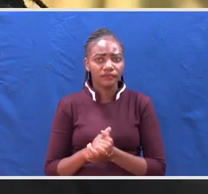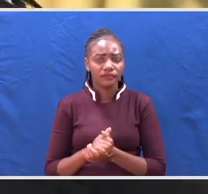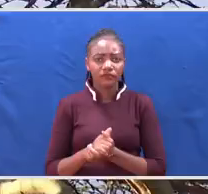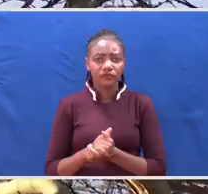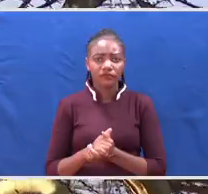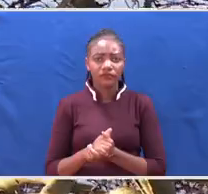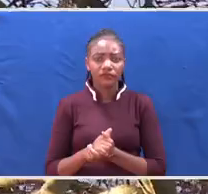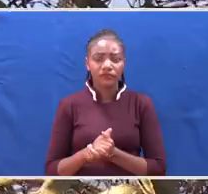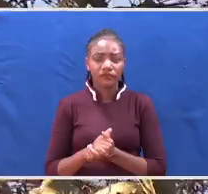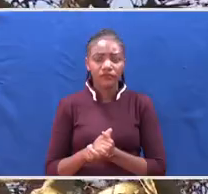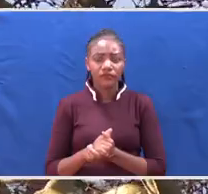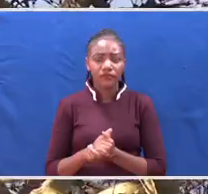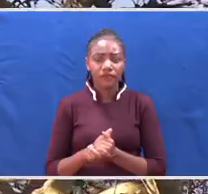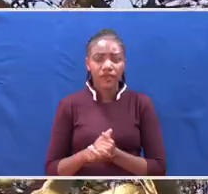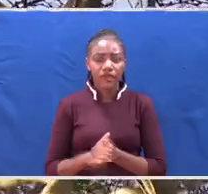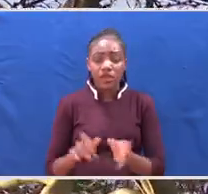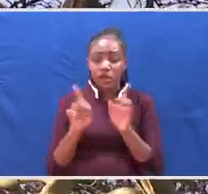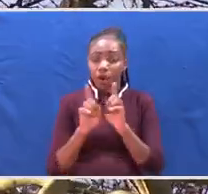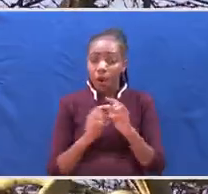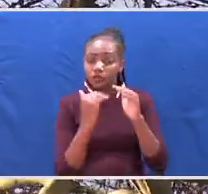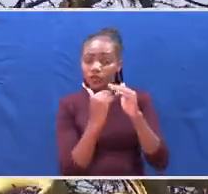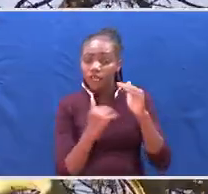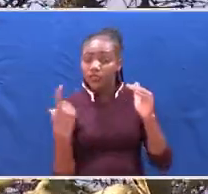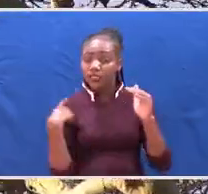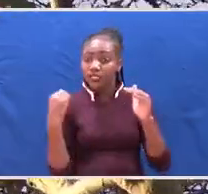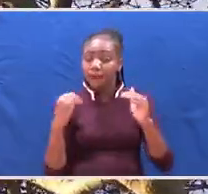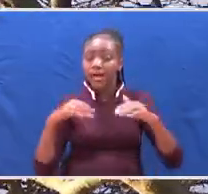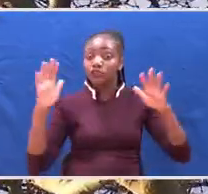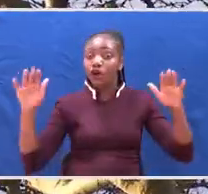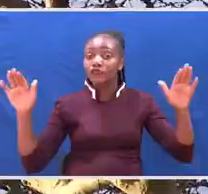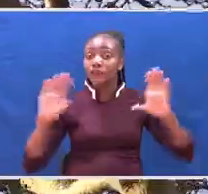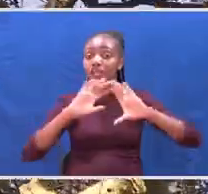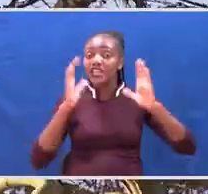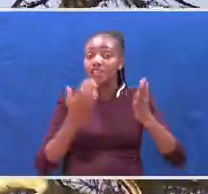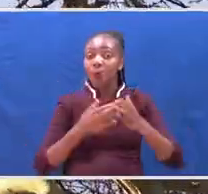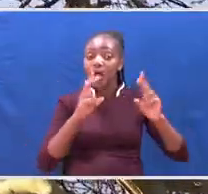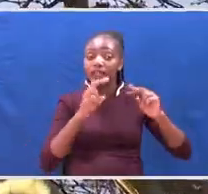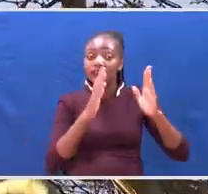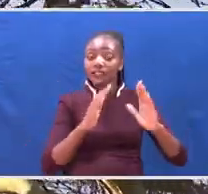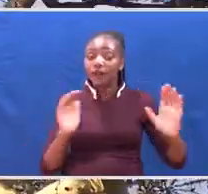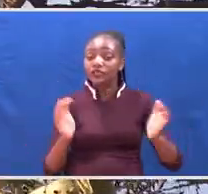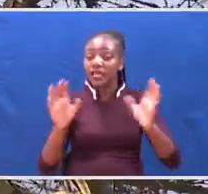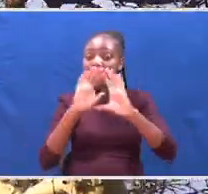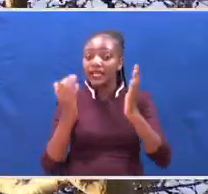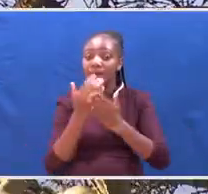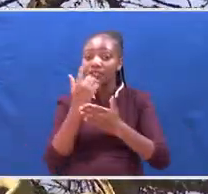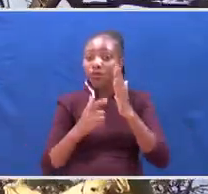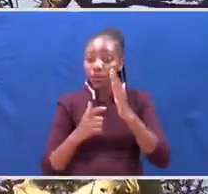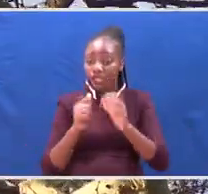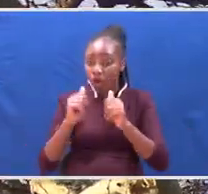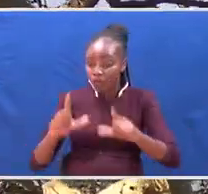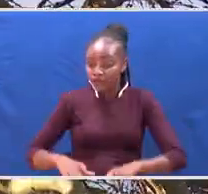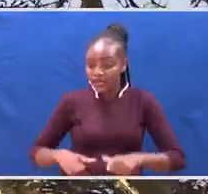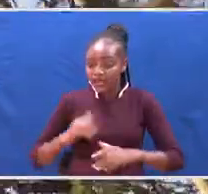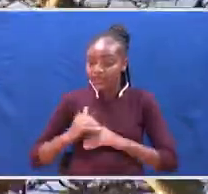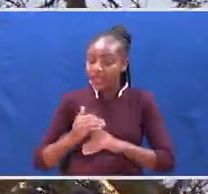those beliefs. Due to the reducing numbers of the vultures in the world, researchers encourage communities living near